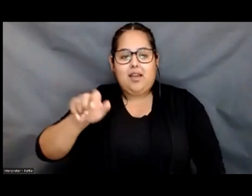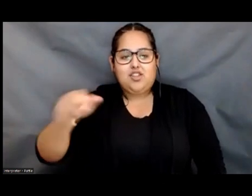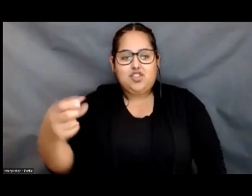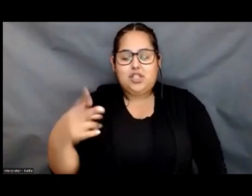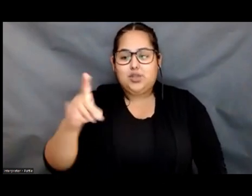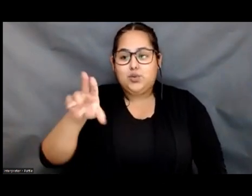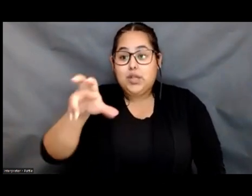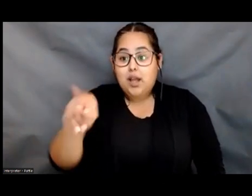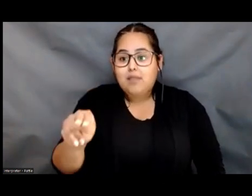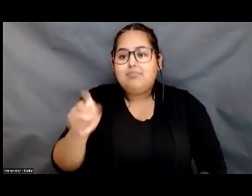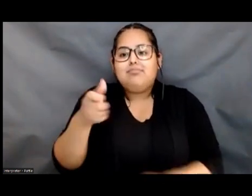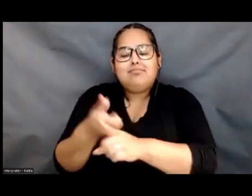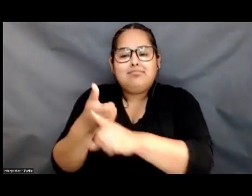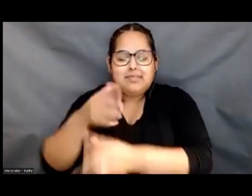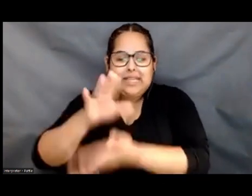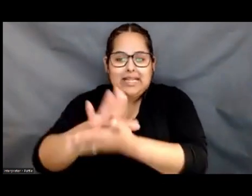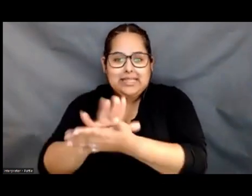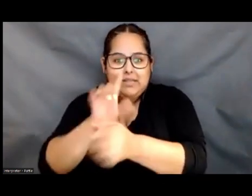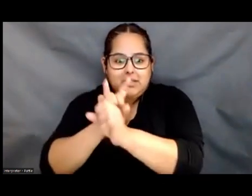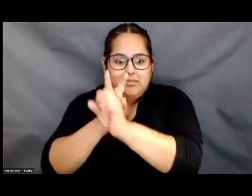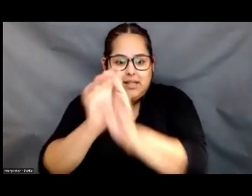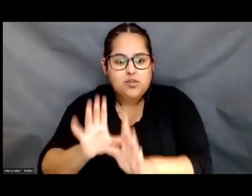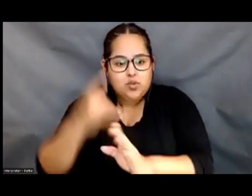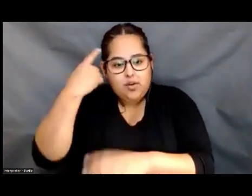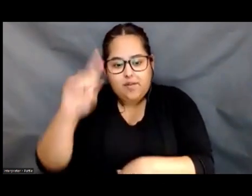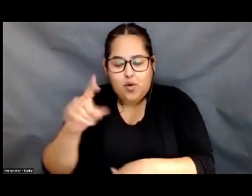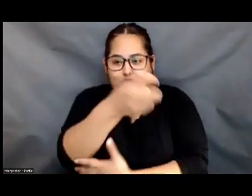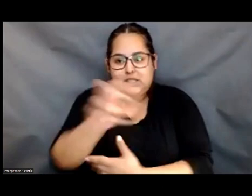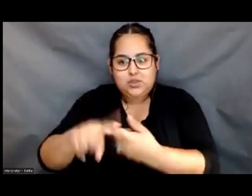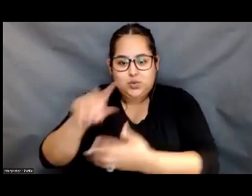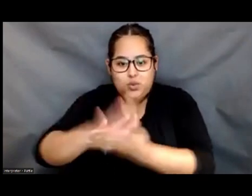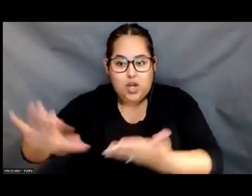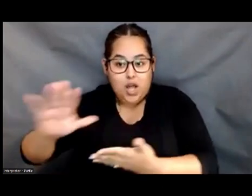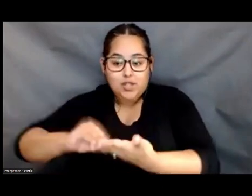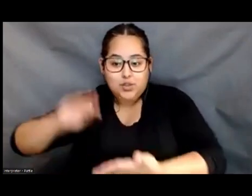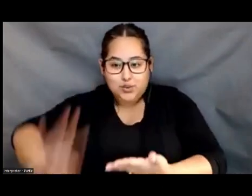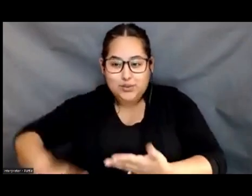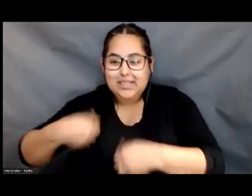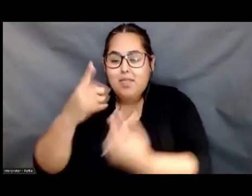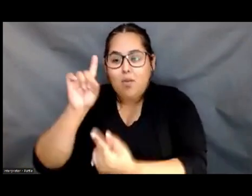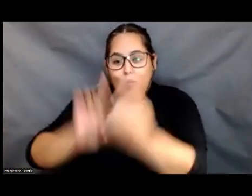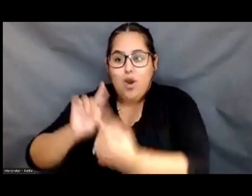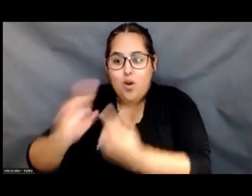who works closely with our transition to college students, giving them that one-on-one support.